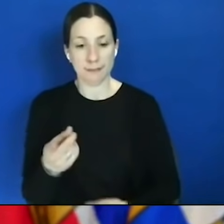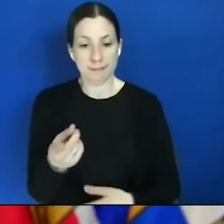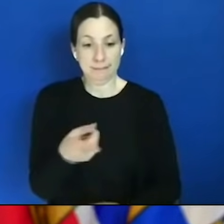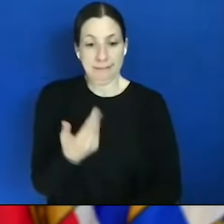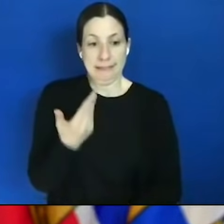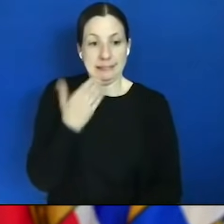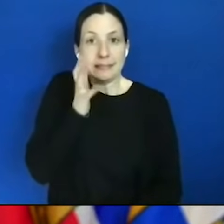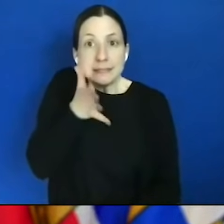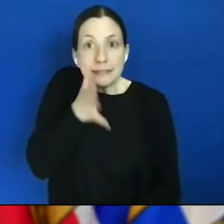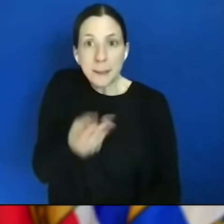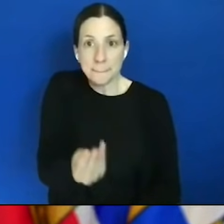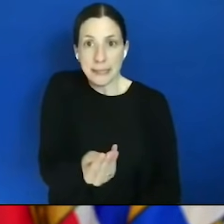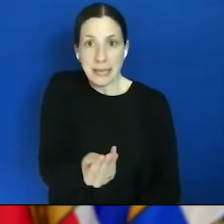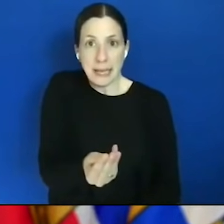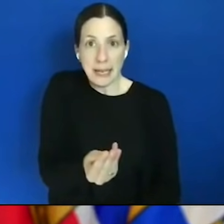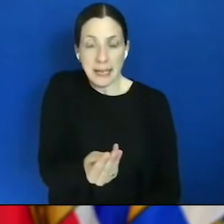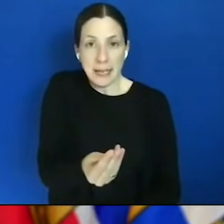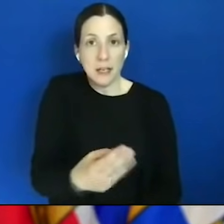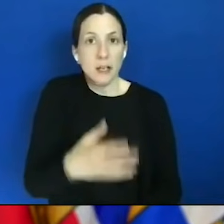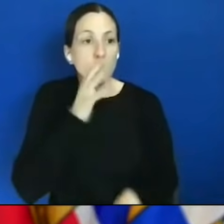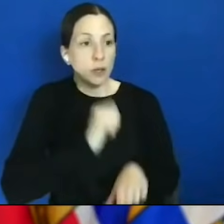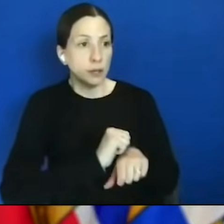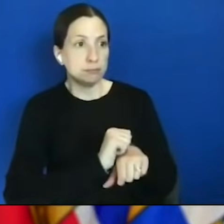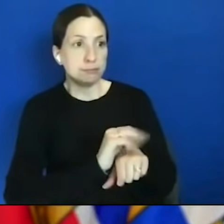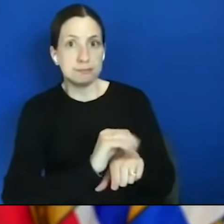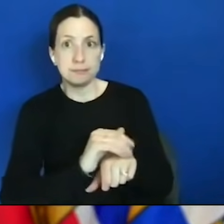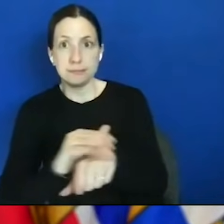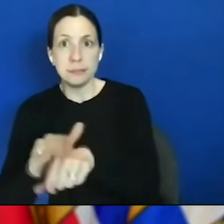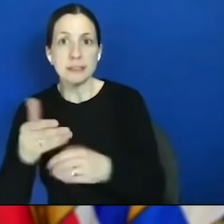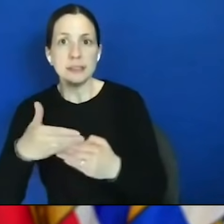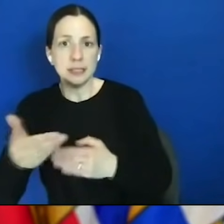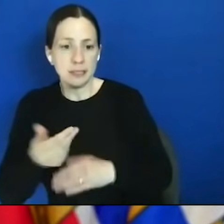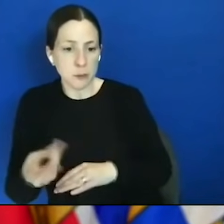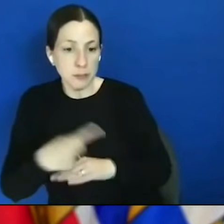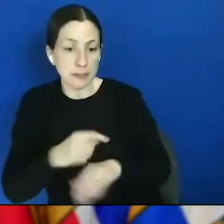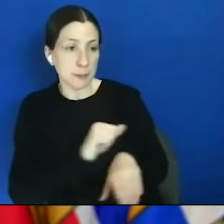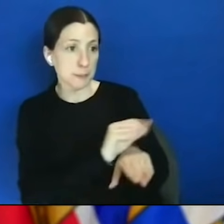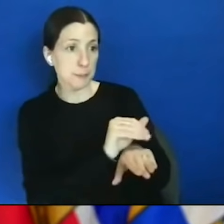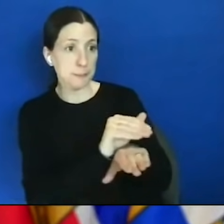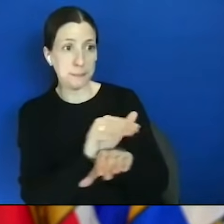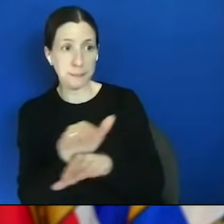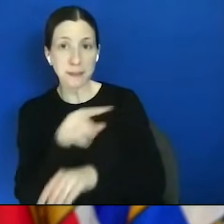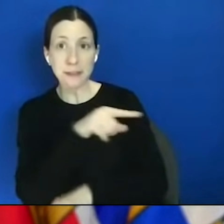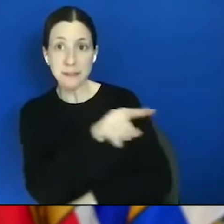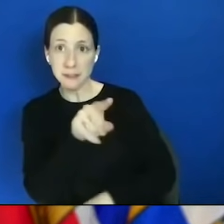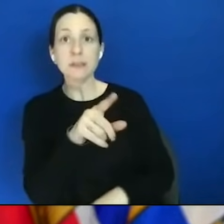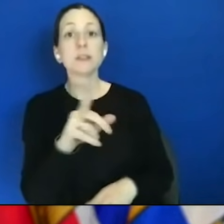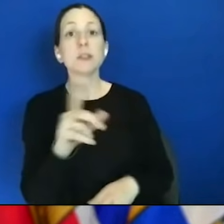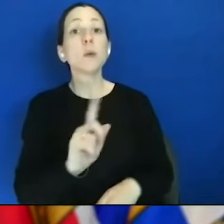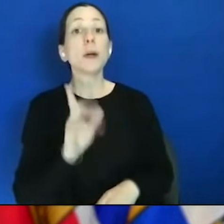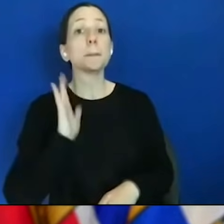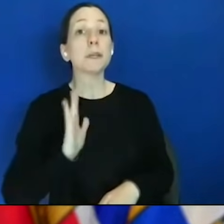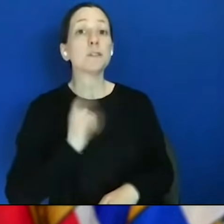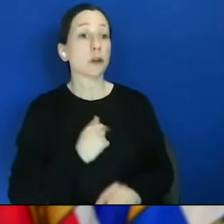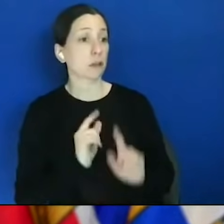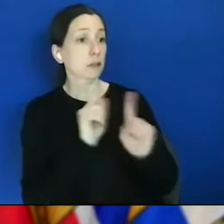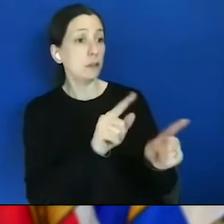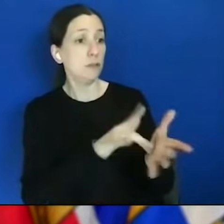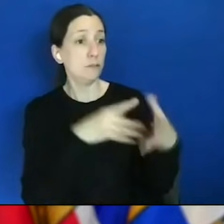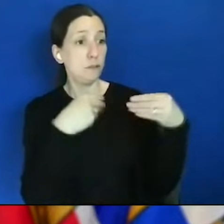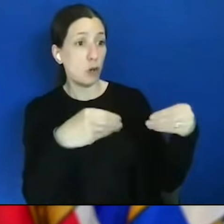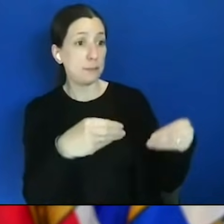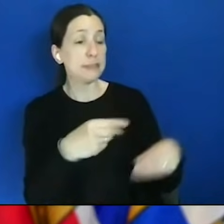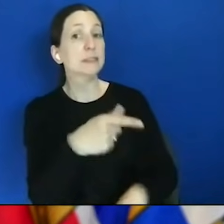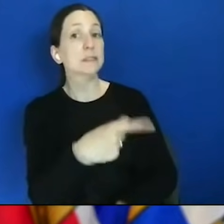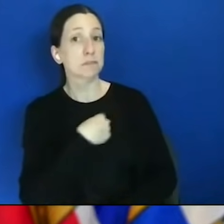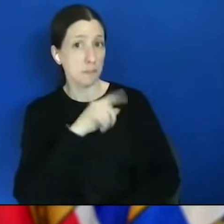Monday. We're shipping out over the next few days. And the pharmacy where you received your vaccine will be in contact